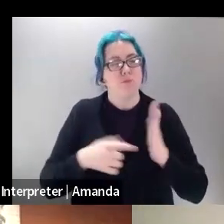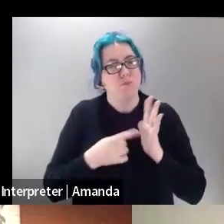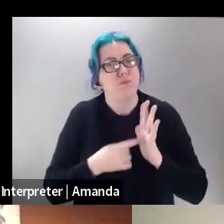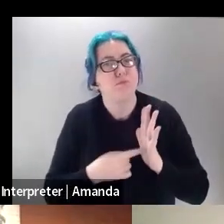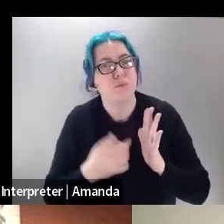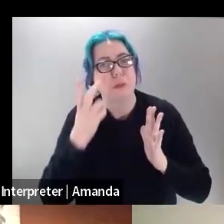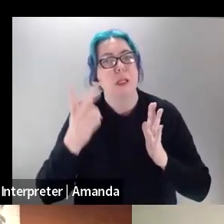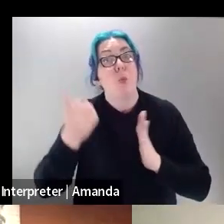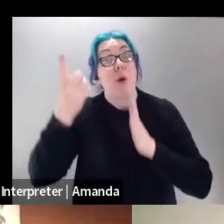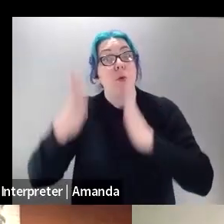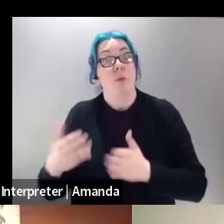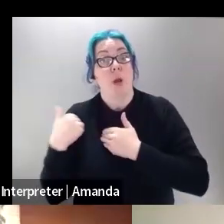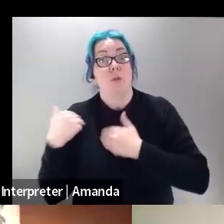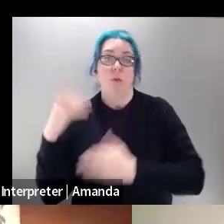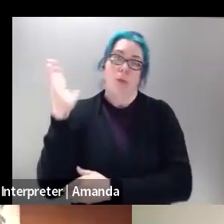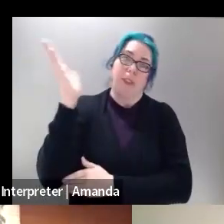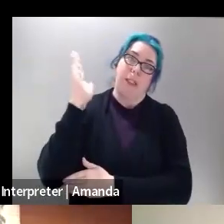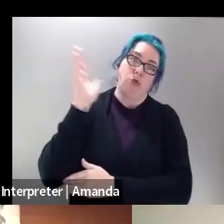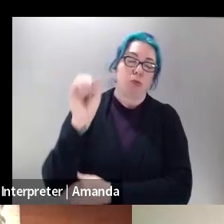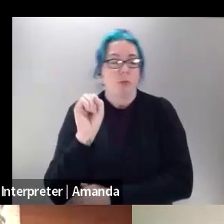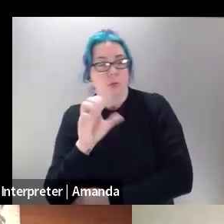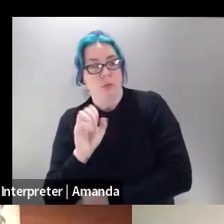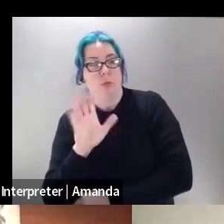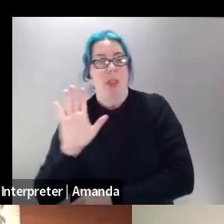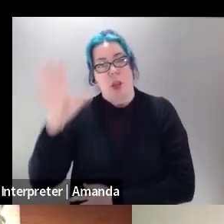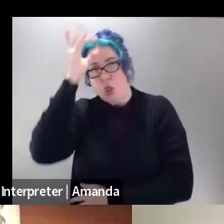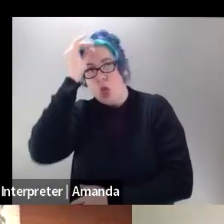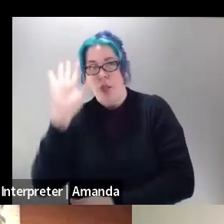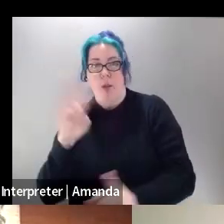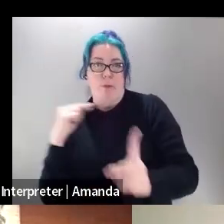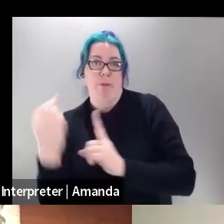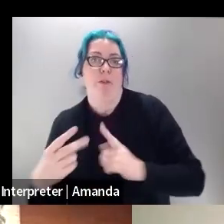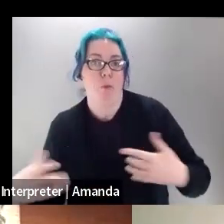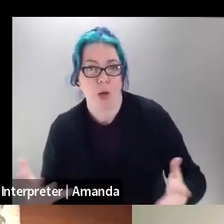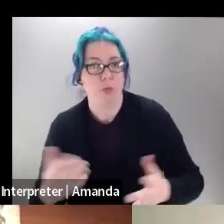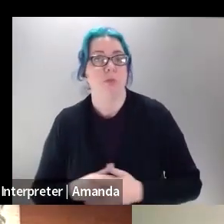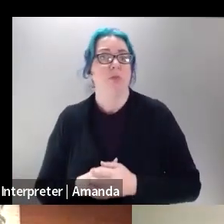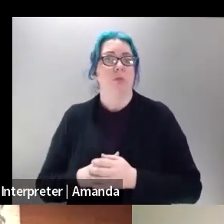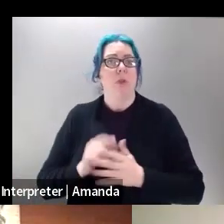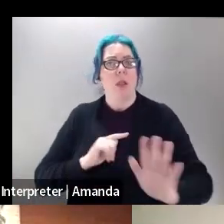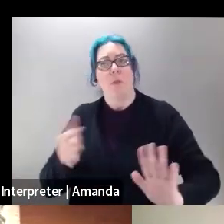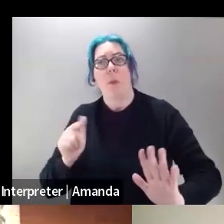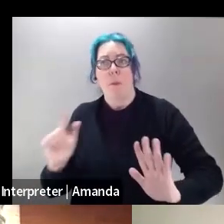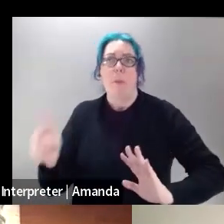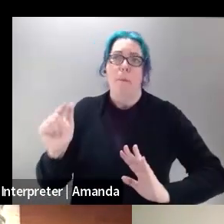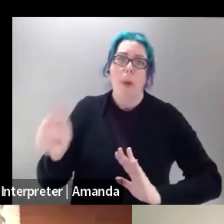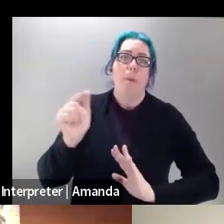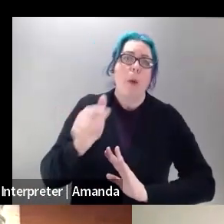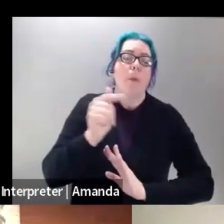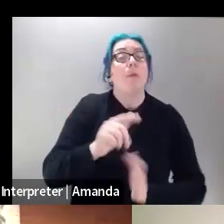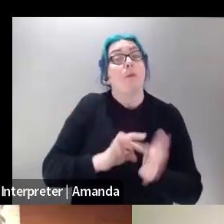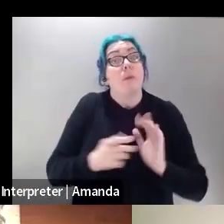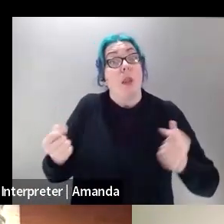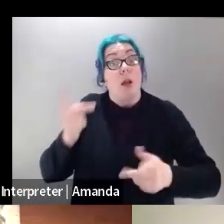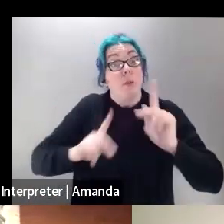somewhat during that process. We start to learn each other's where we're coming from. And we all get a sense of the